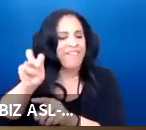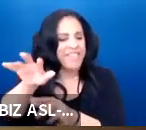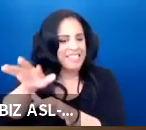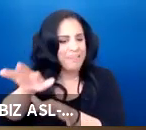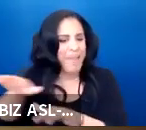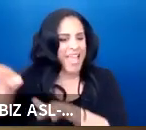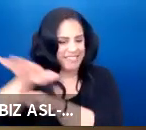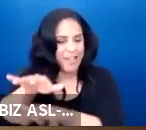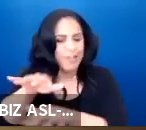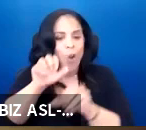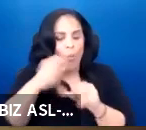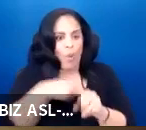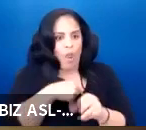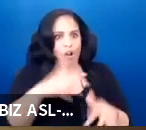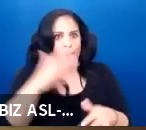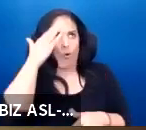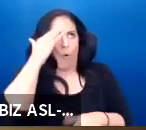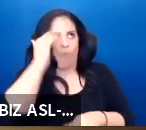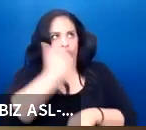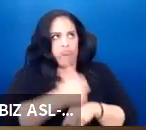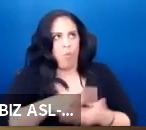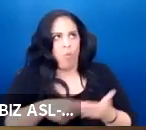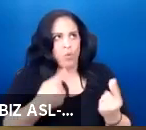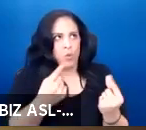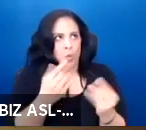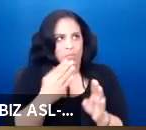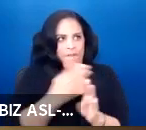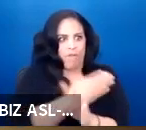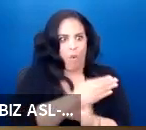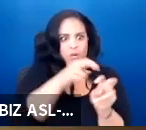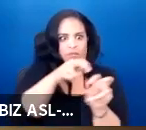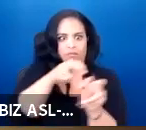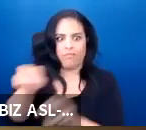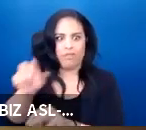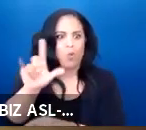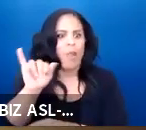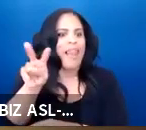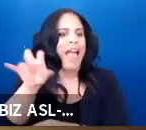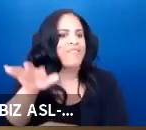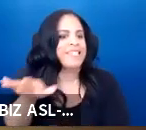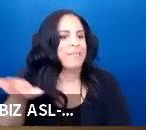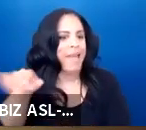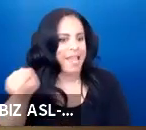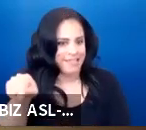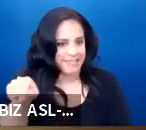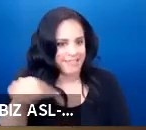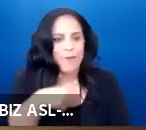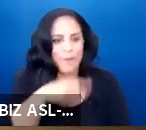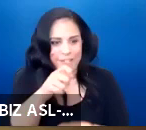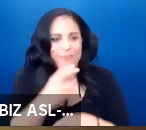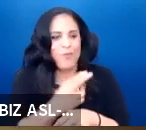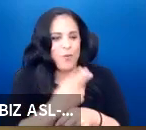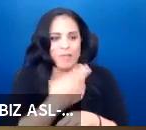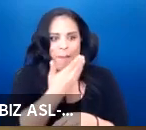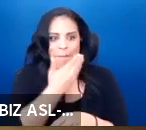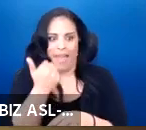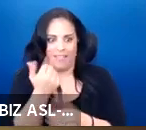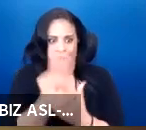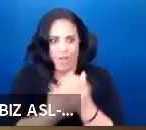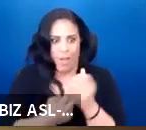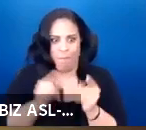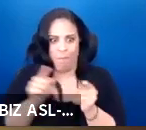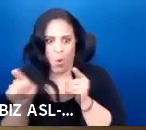we're doing even before we get into a live space. And that way, it's like we need to use the best of both tools. It's like the